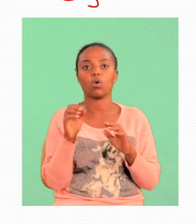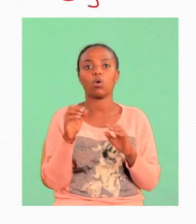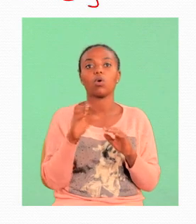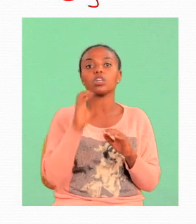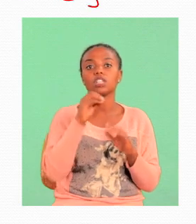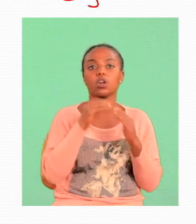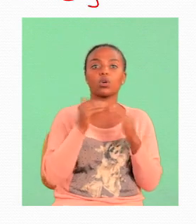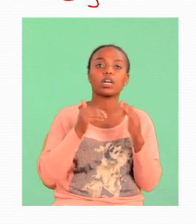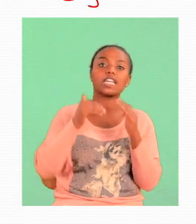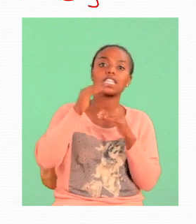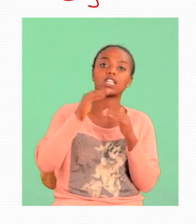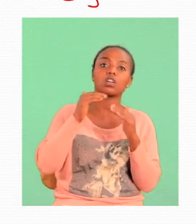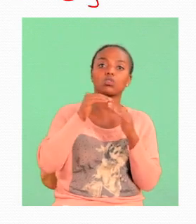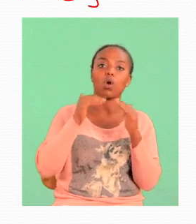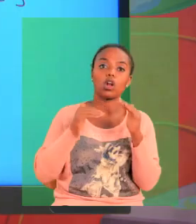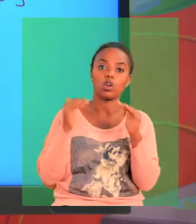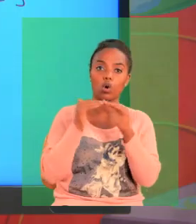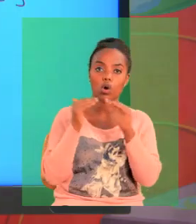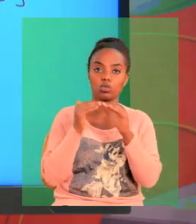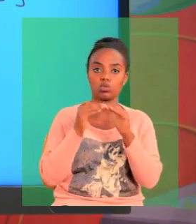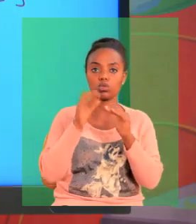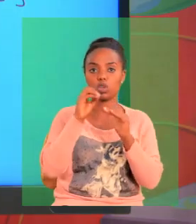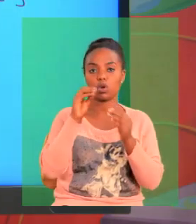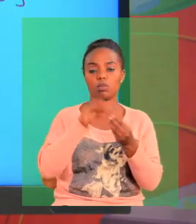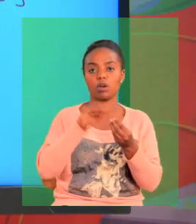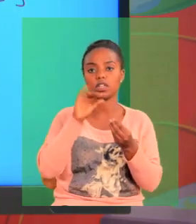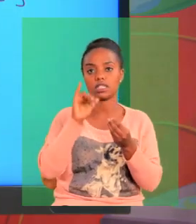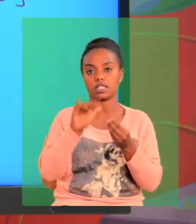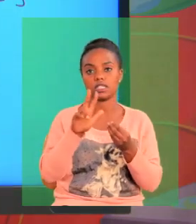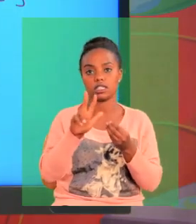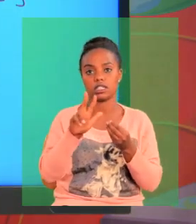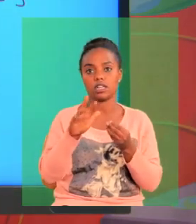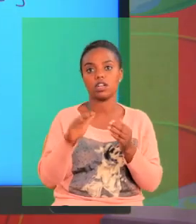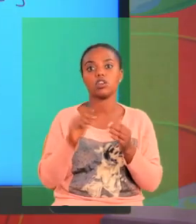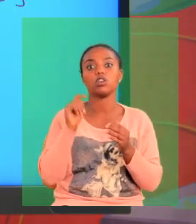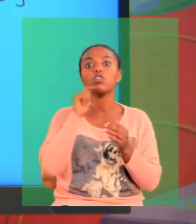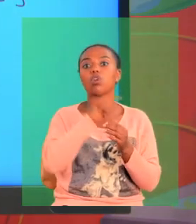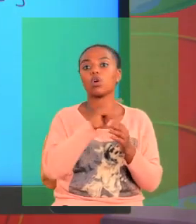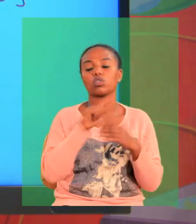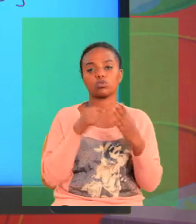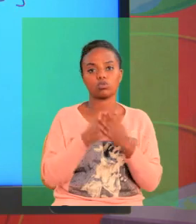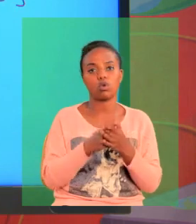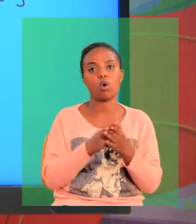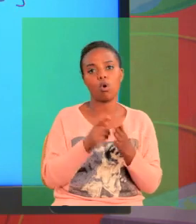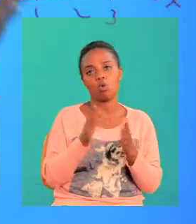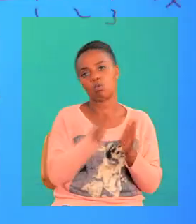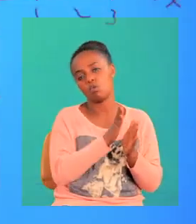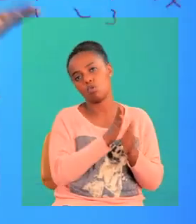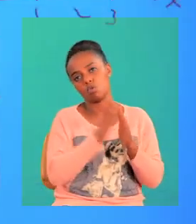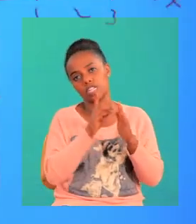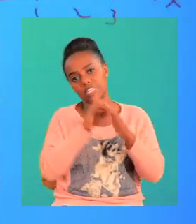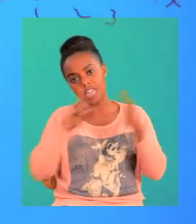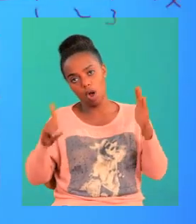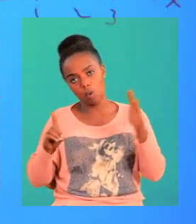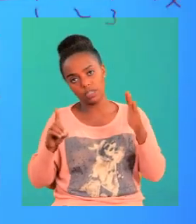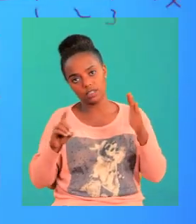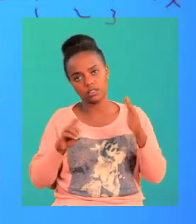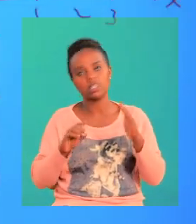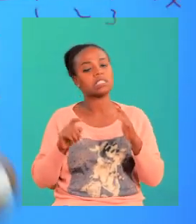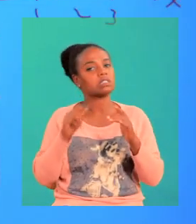0 is greater than or equal to 0 plus 3. It is wrong. This part is not part of our graph. It is other